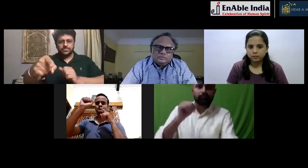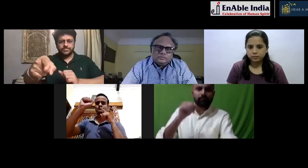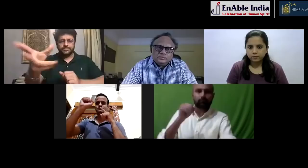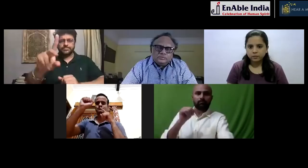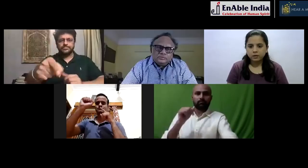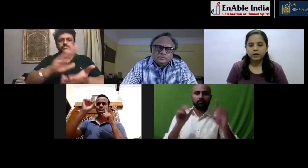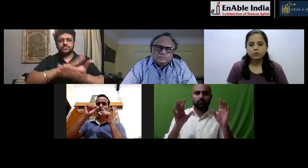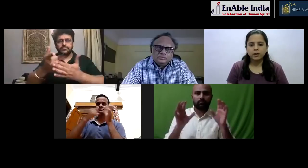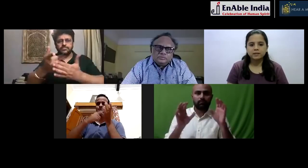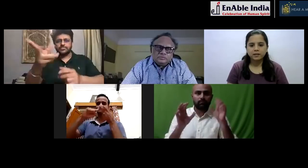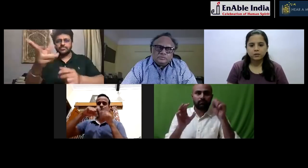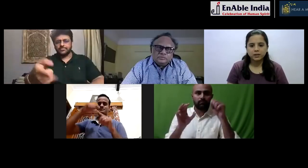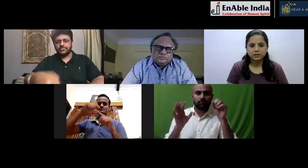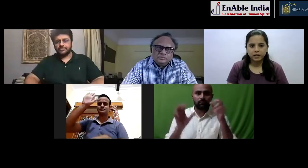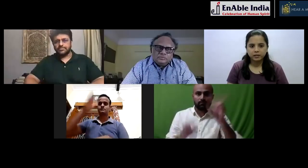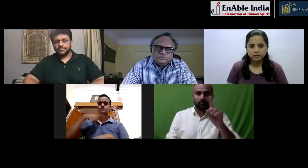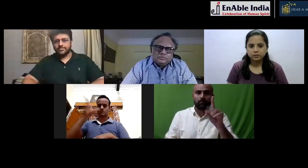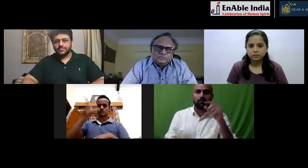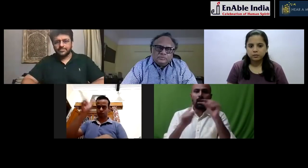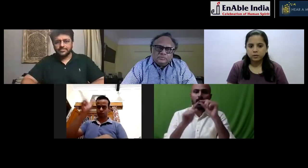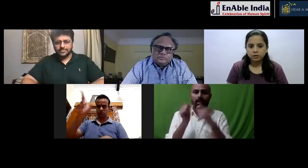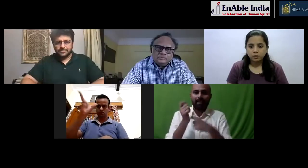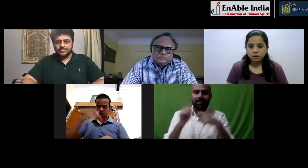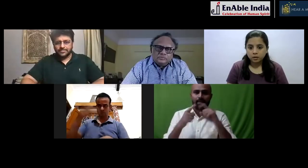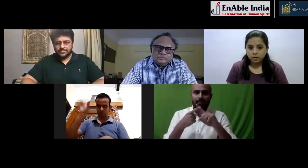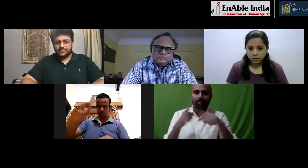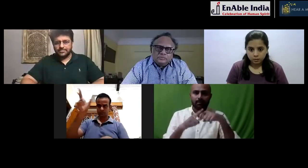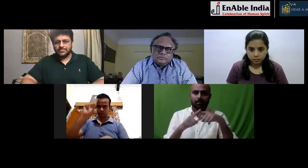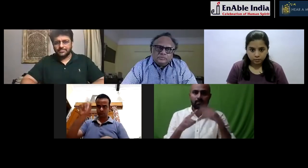question. Can you translate it once again?